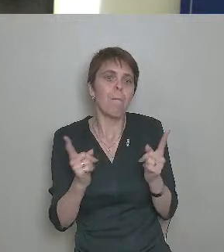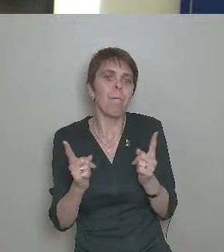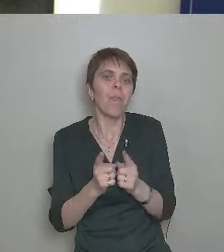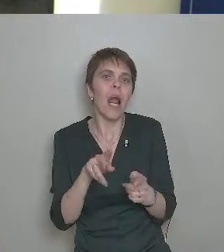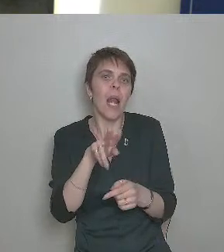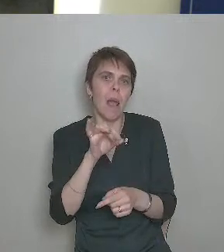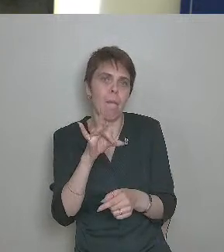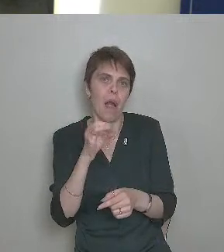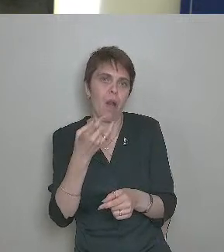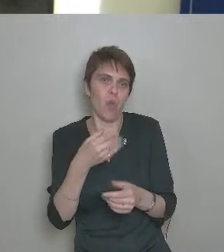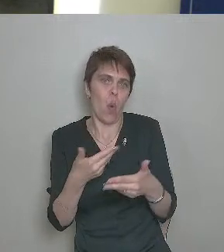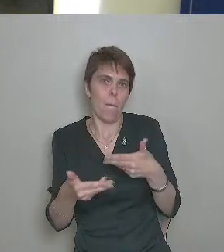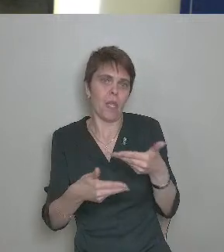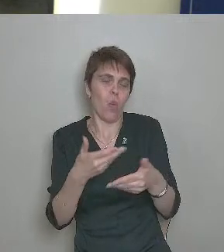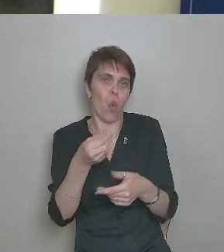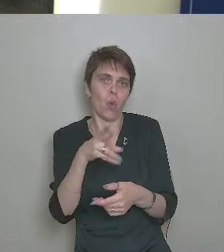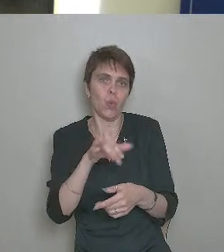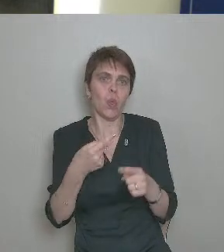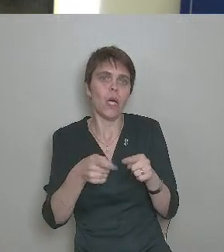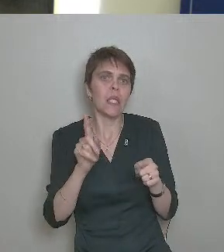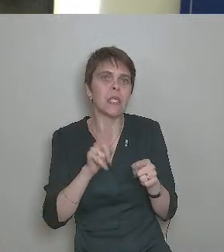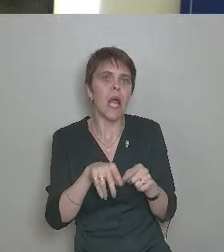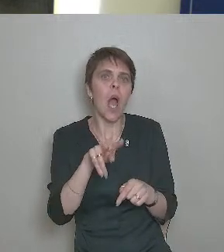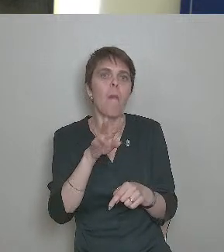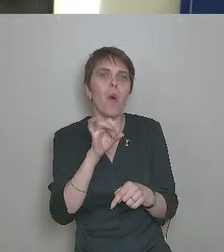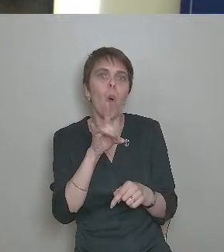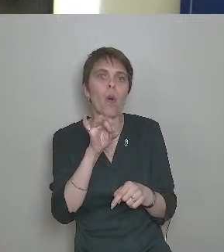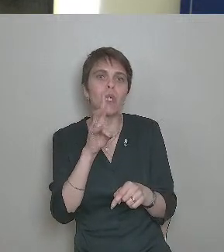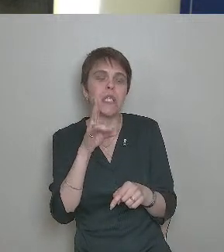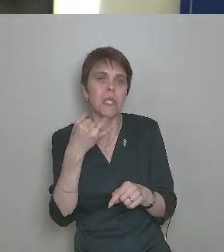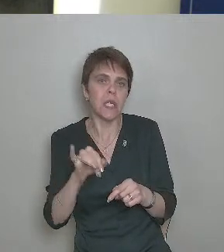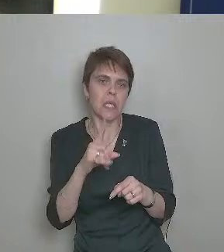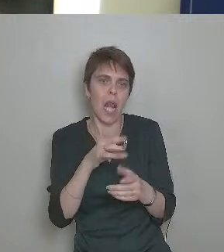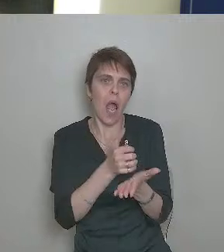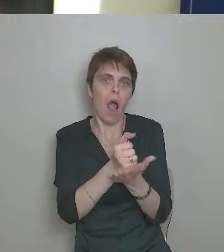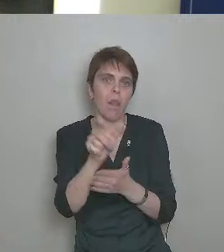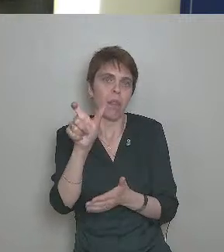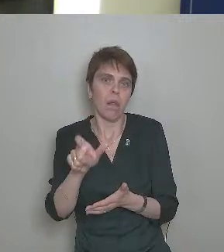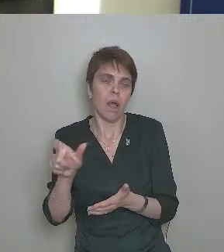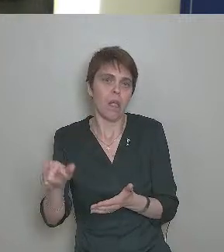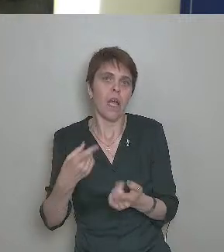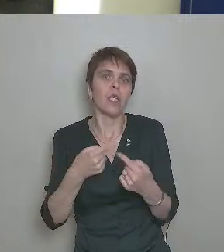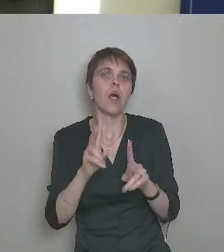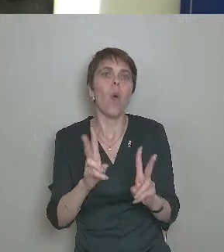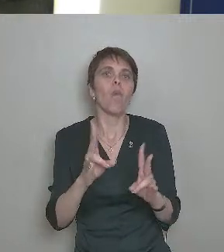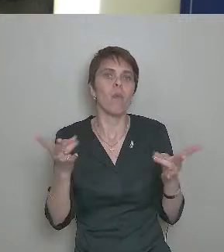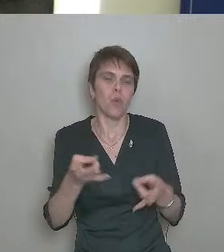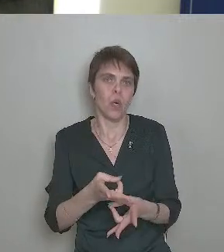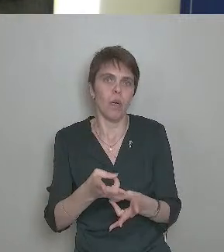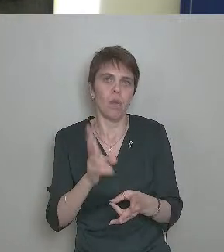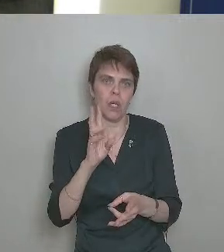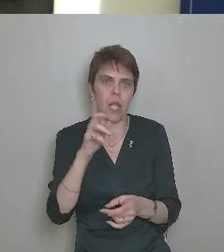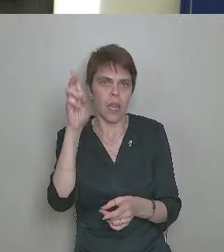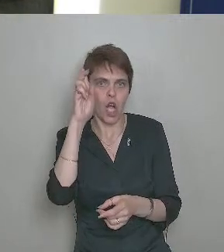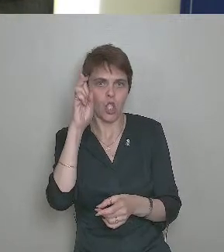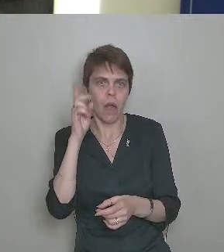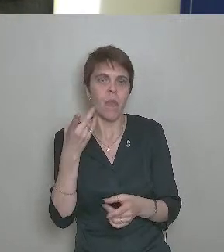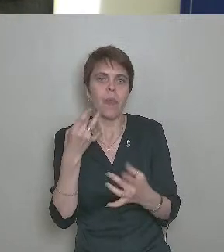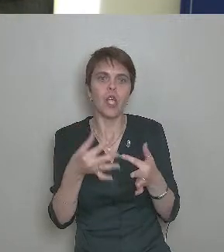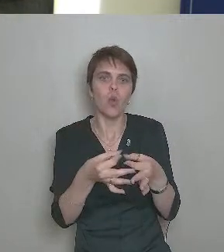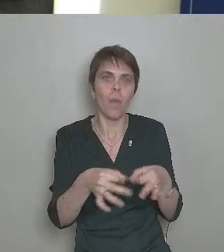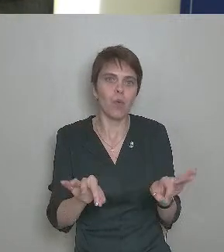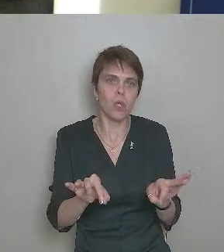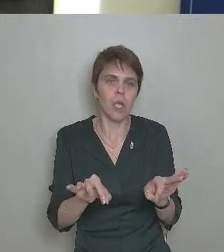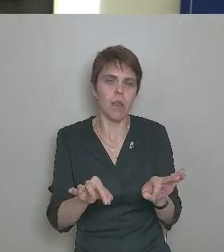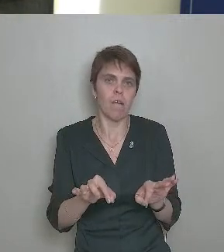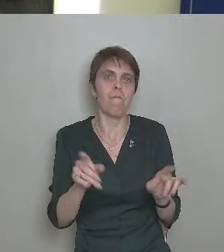I believe that we have to exercise a liberal approach. Again, this is a proportionality of the limitations of the candidates. Who needs that?